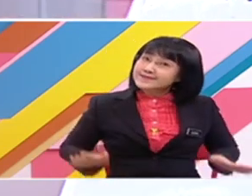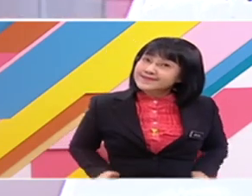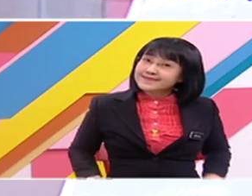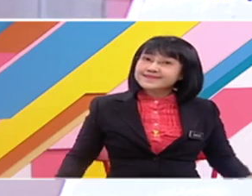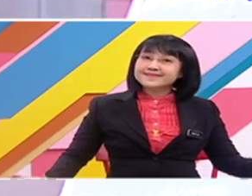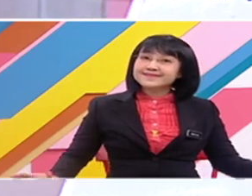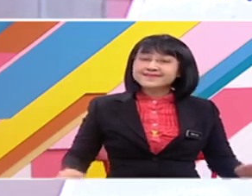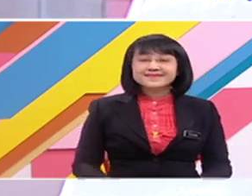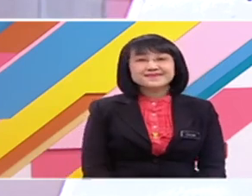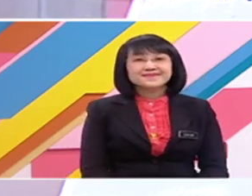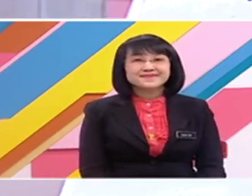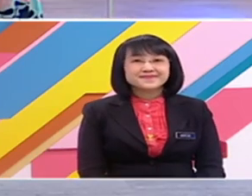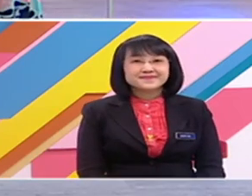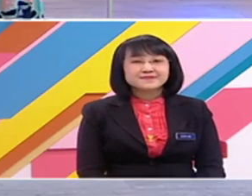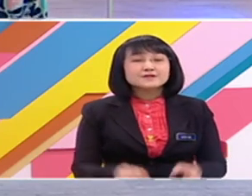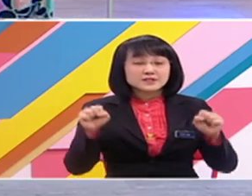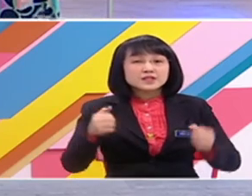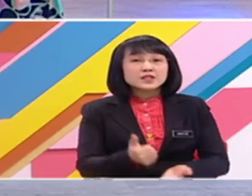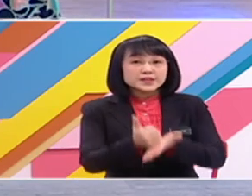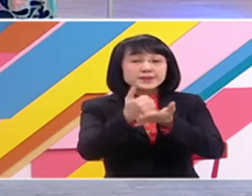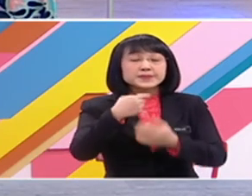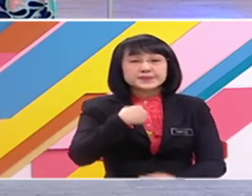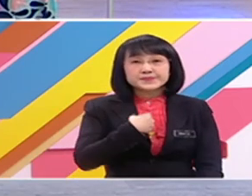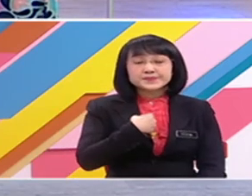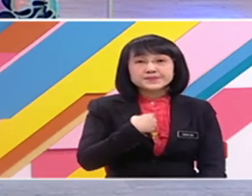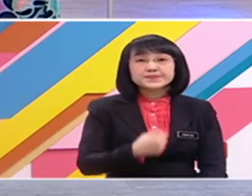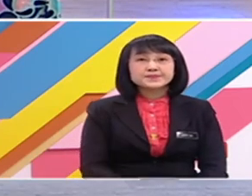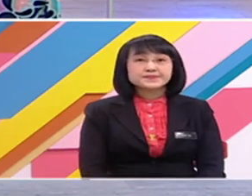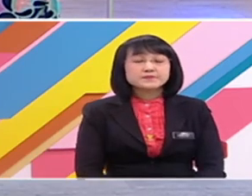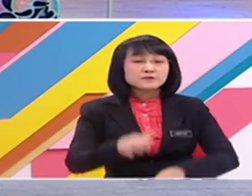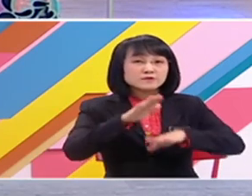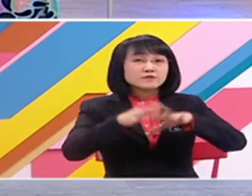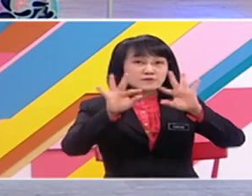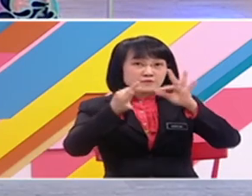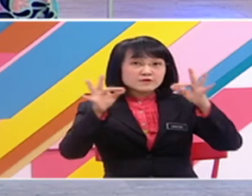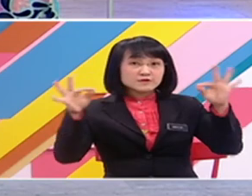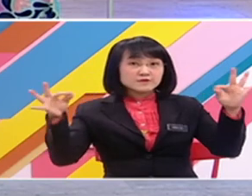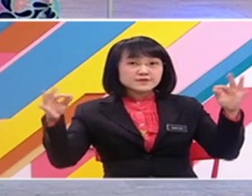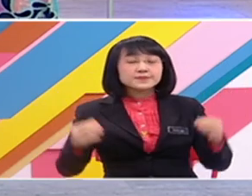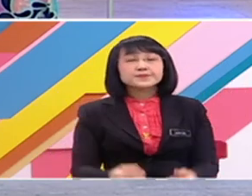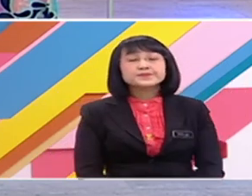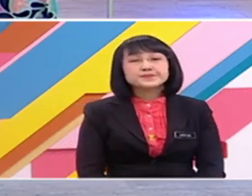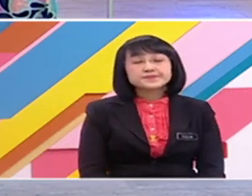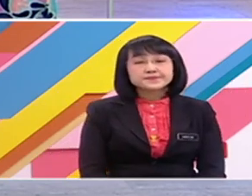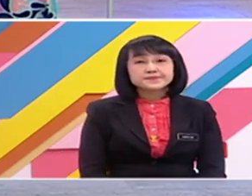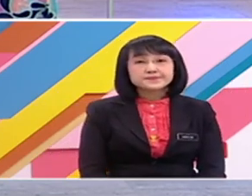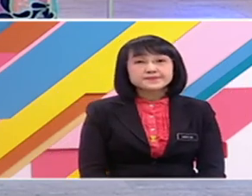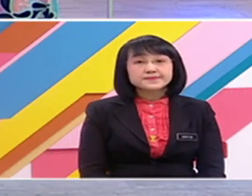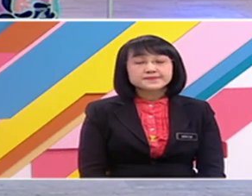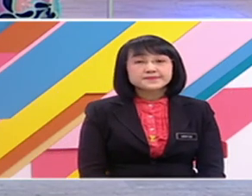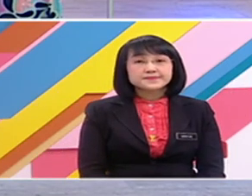skirt. Okay, Fika, can you help me? Okay, on the verse. Alright. Already have